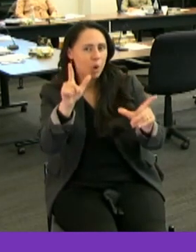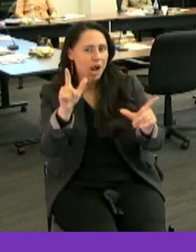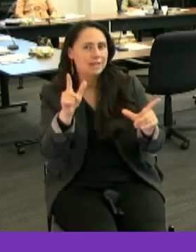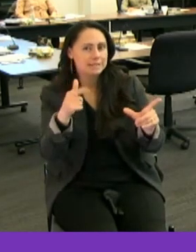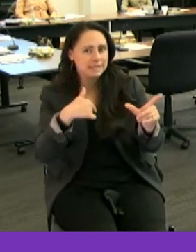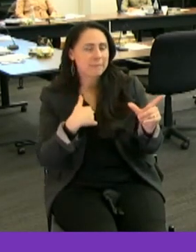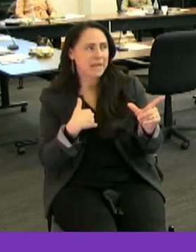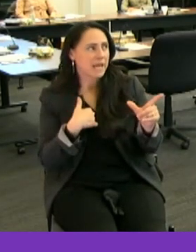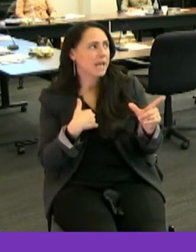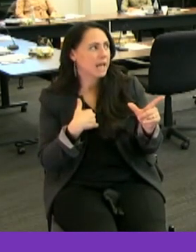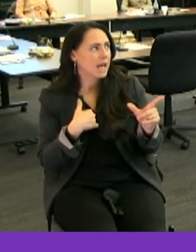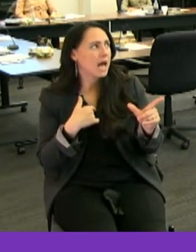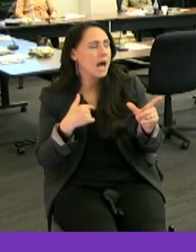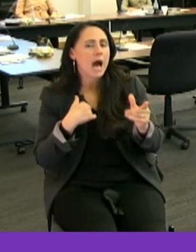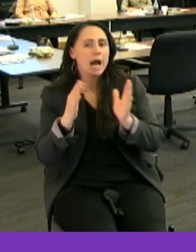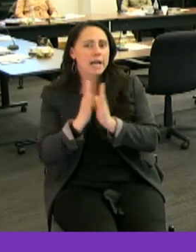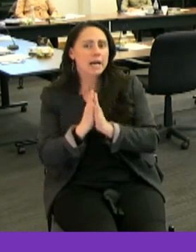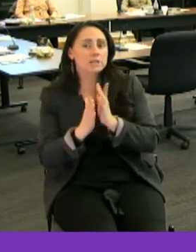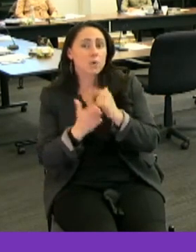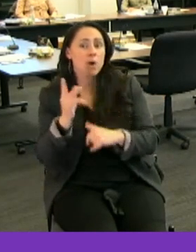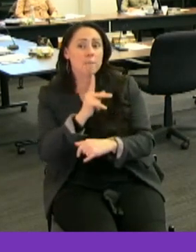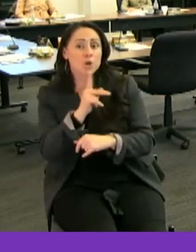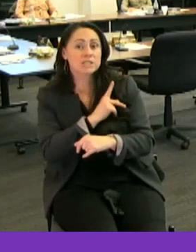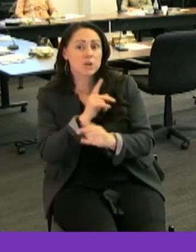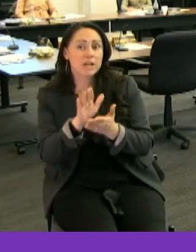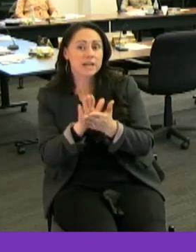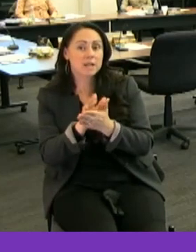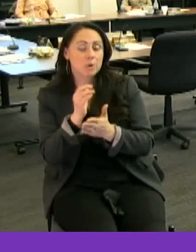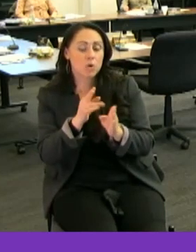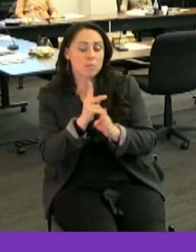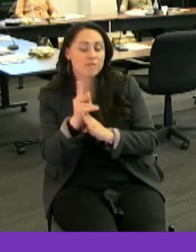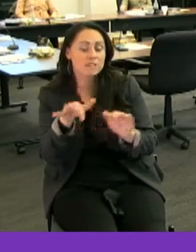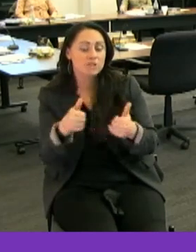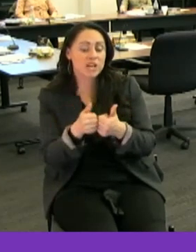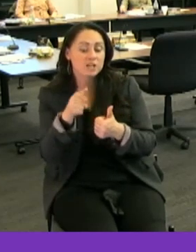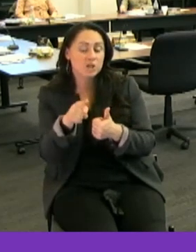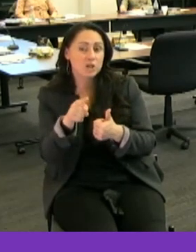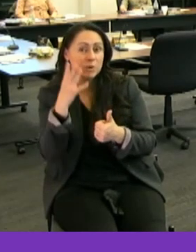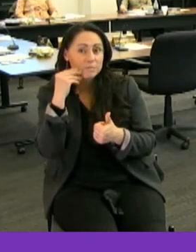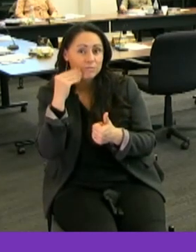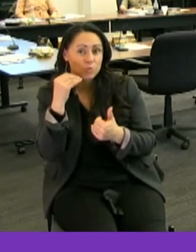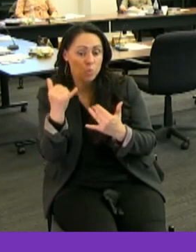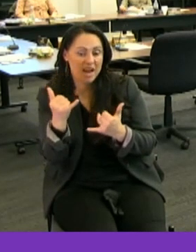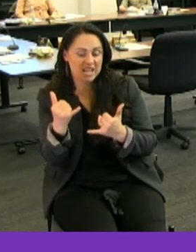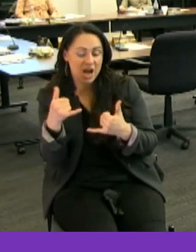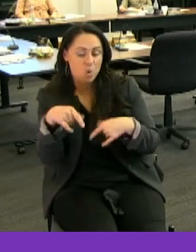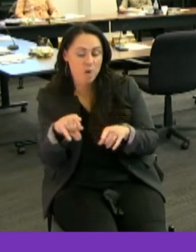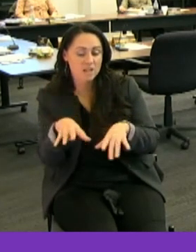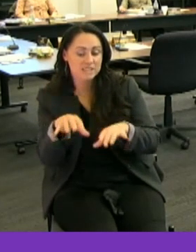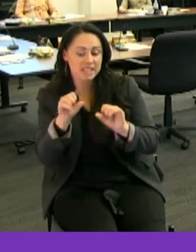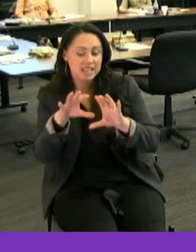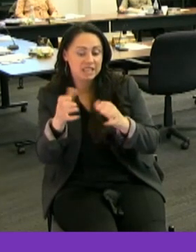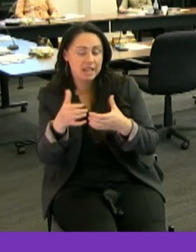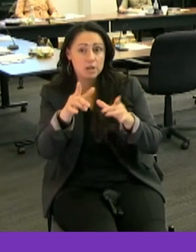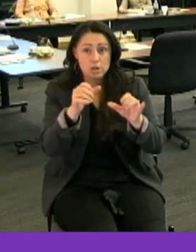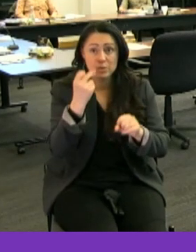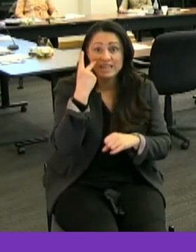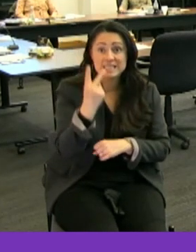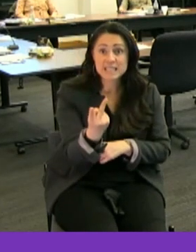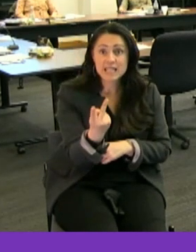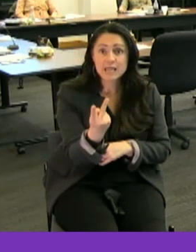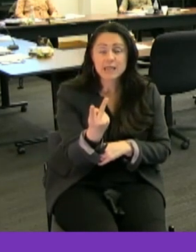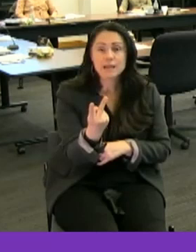surprise to me. So I asked, what personal, academic, or professional challenges are you facing while taking classes? As you can